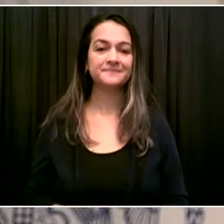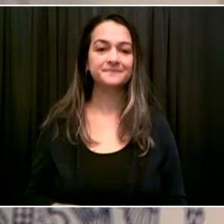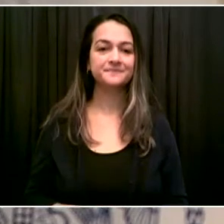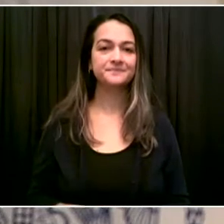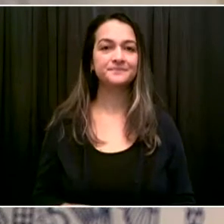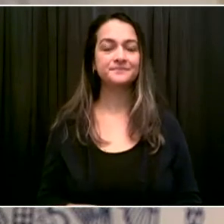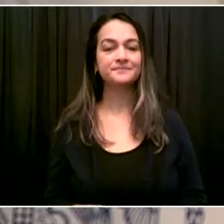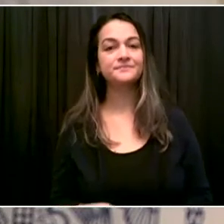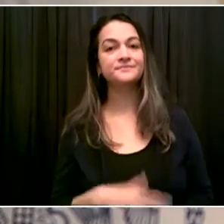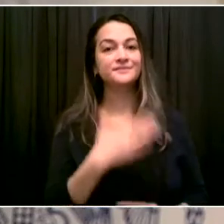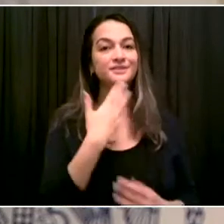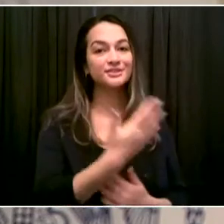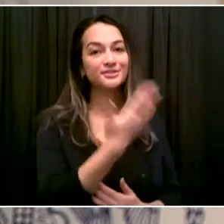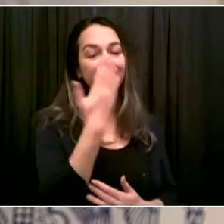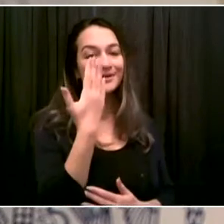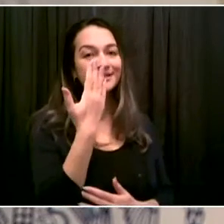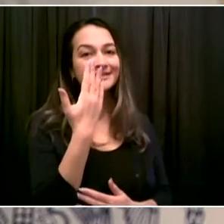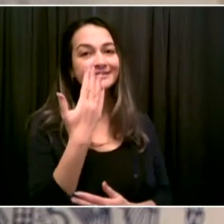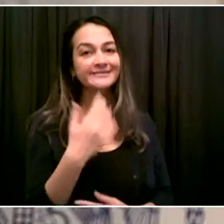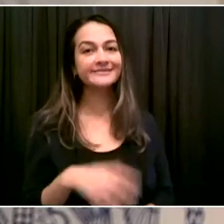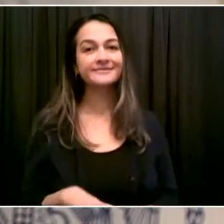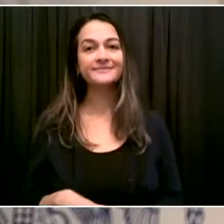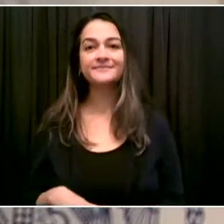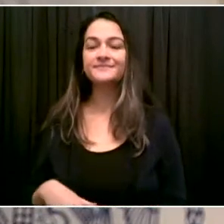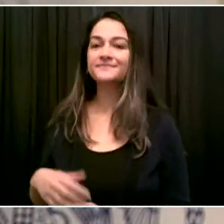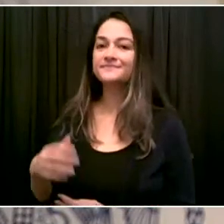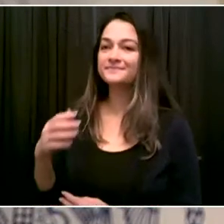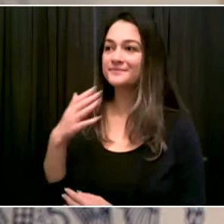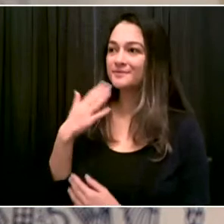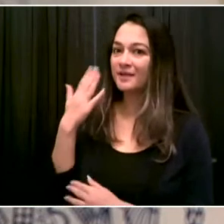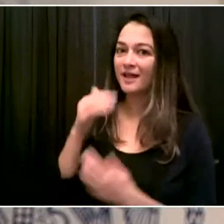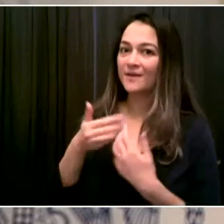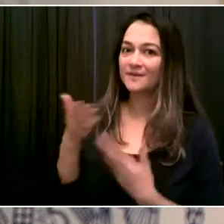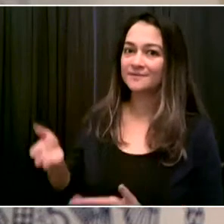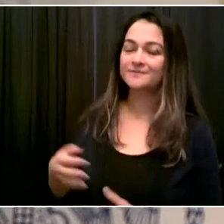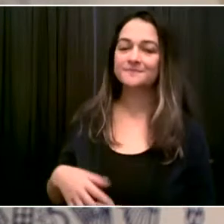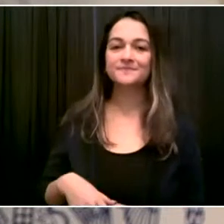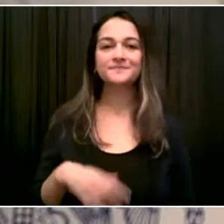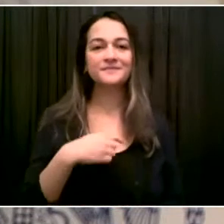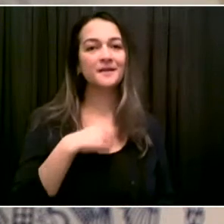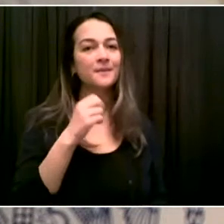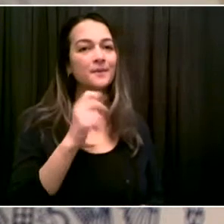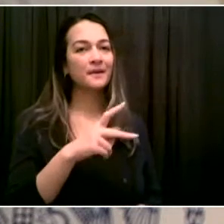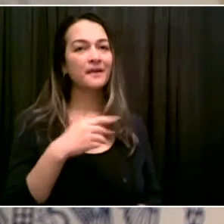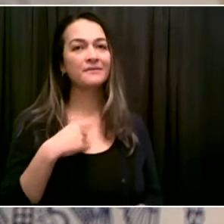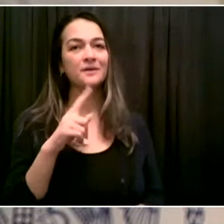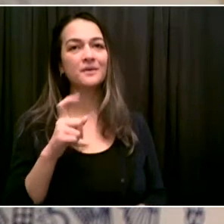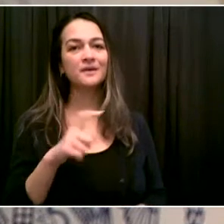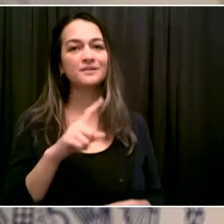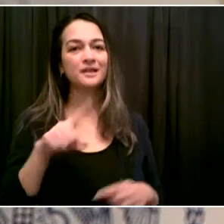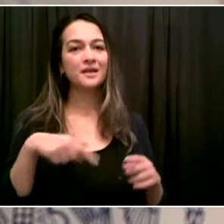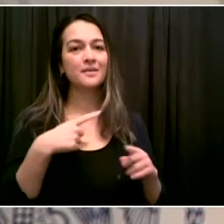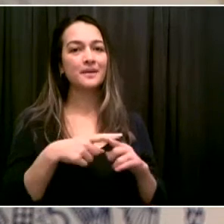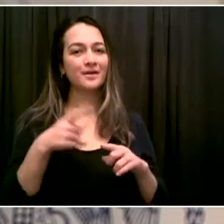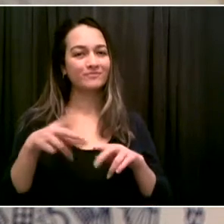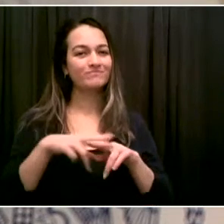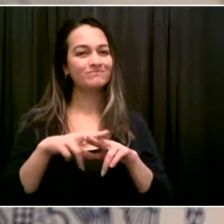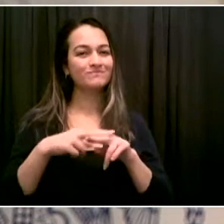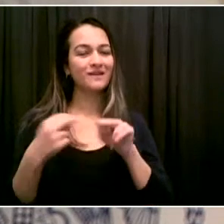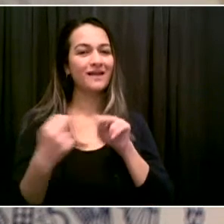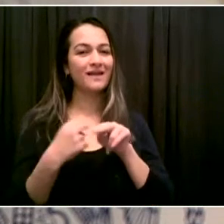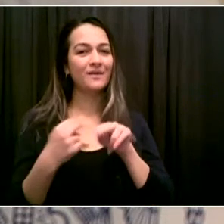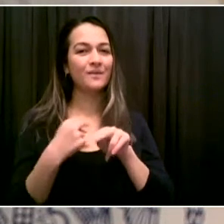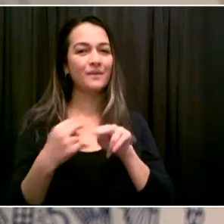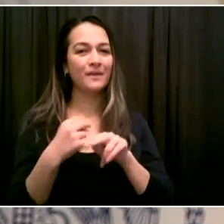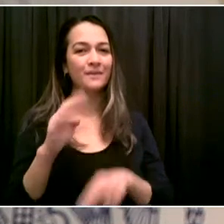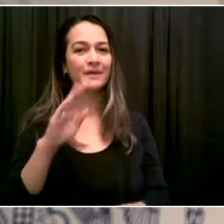I'm doing all right. I wanted to ask about the BQE plan, looking to get some concrete points, I guess, if you'll excuse the pun.